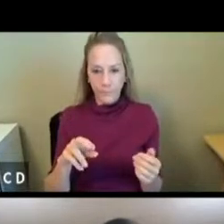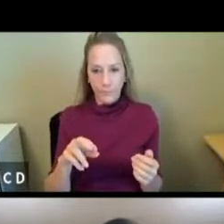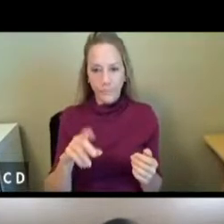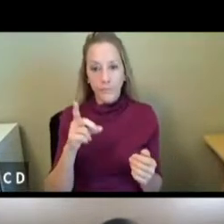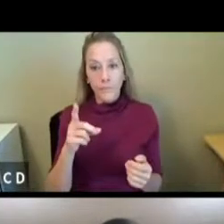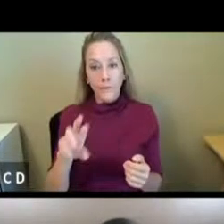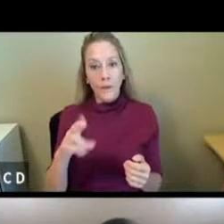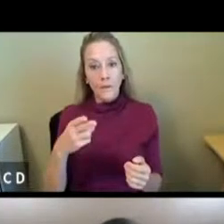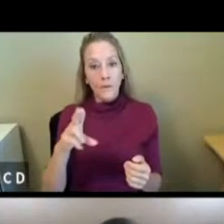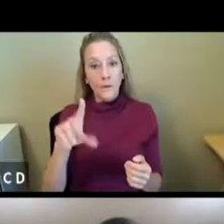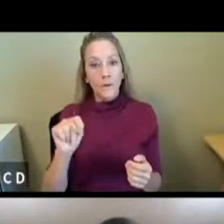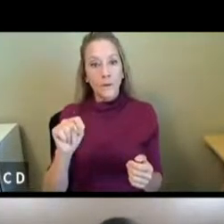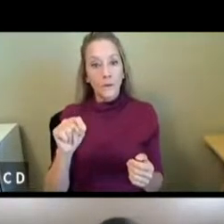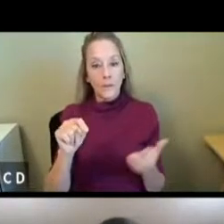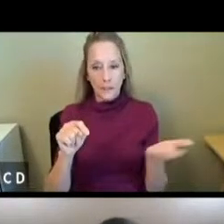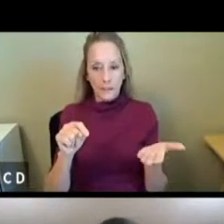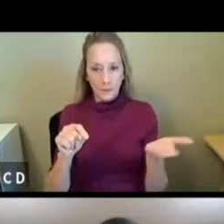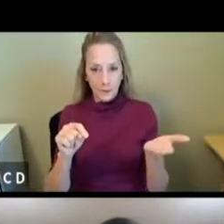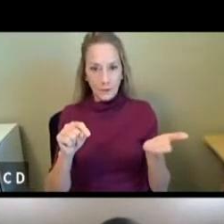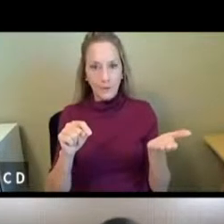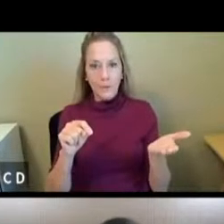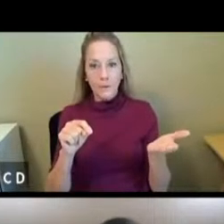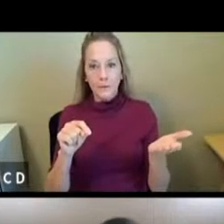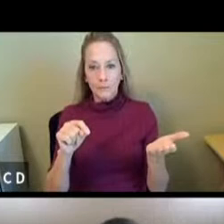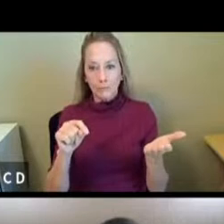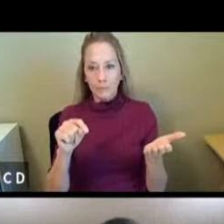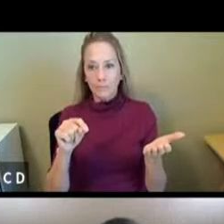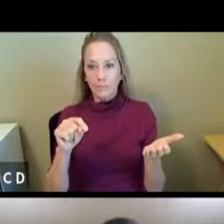Dr. Hurt, Here.